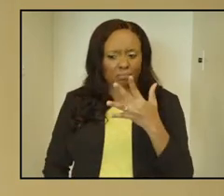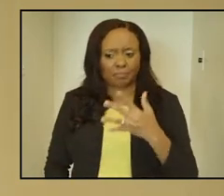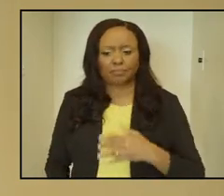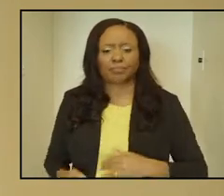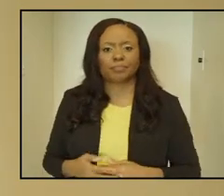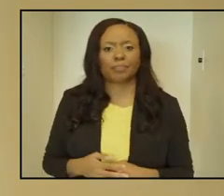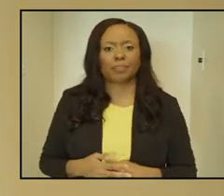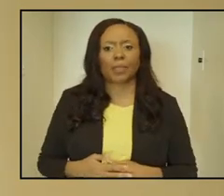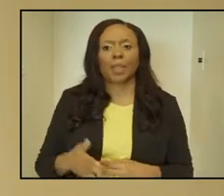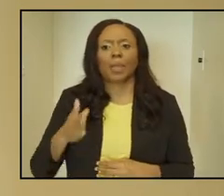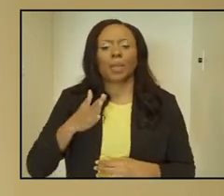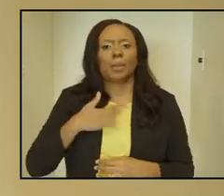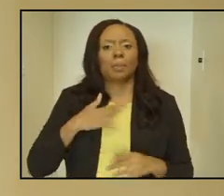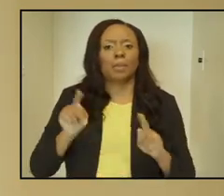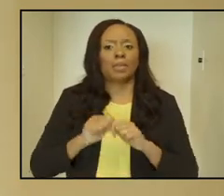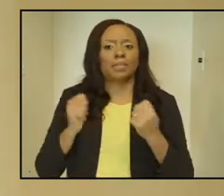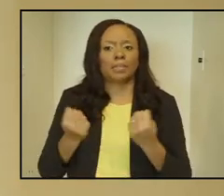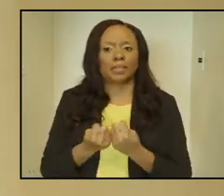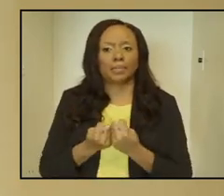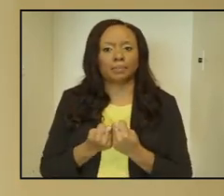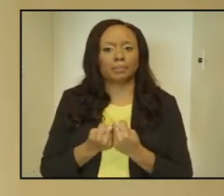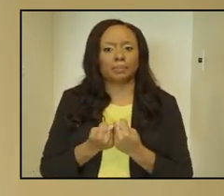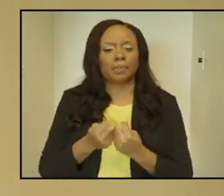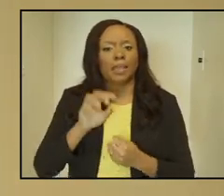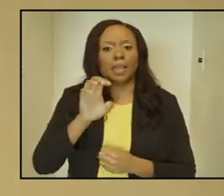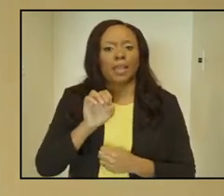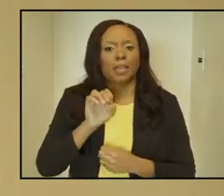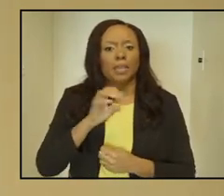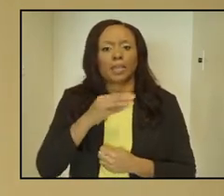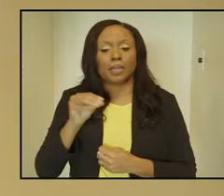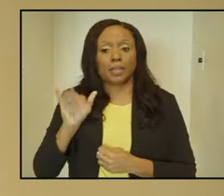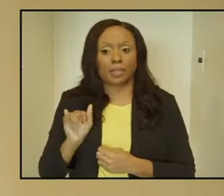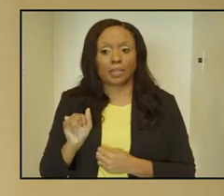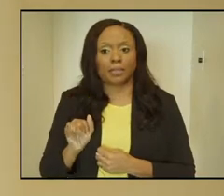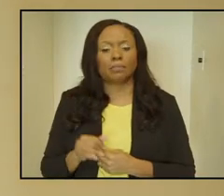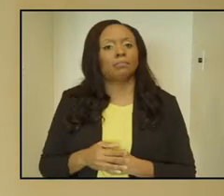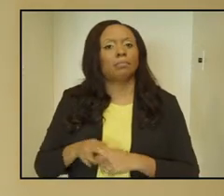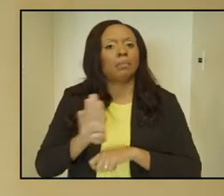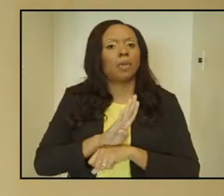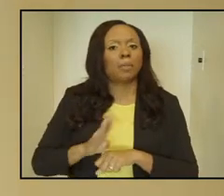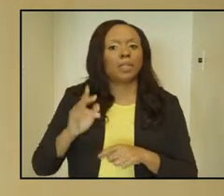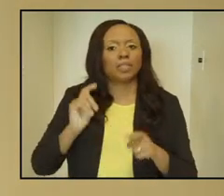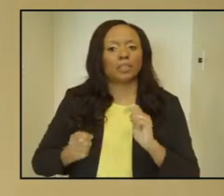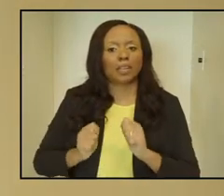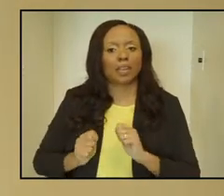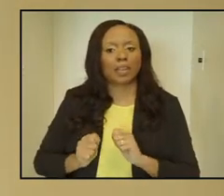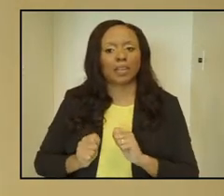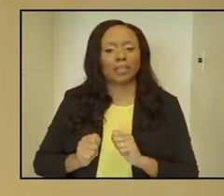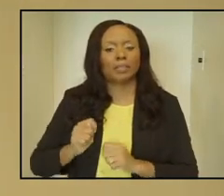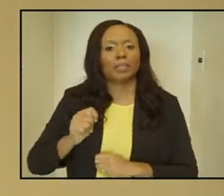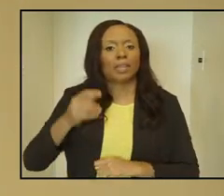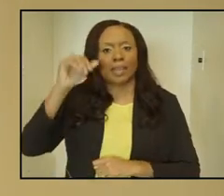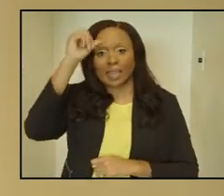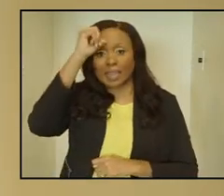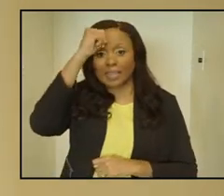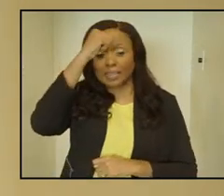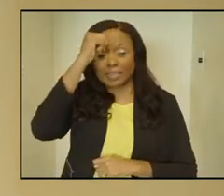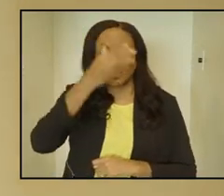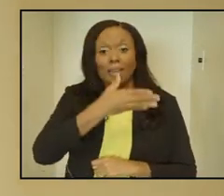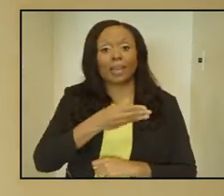teams from Barbados, Trinidad and Tobago, Curacao, and India, who worked on this project, thank you